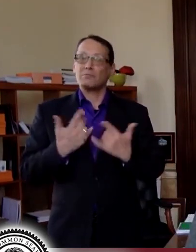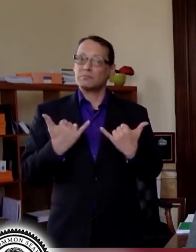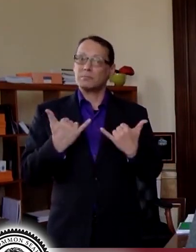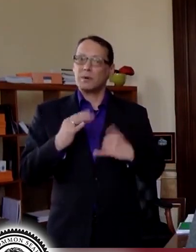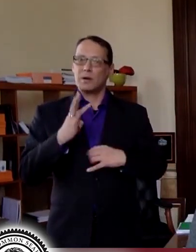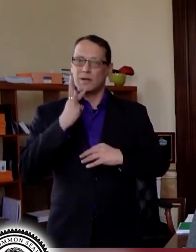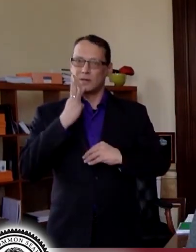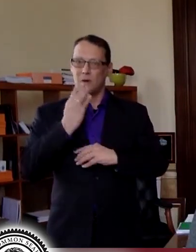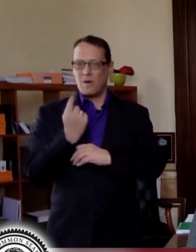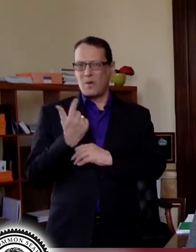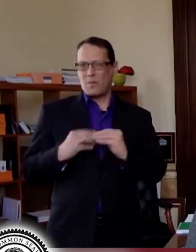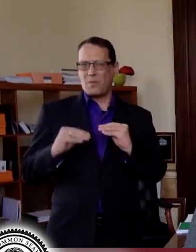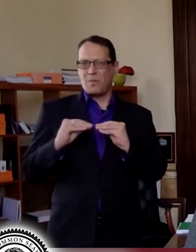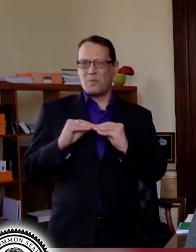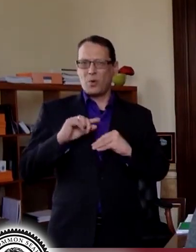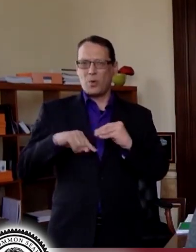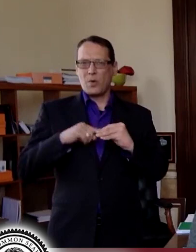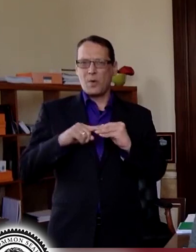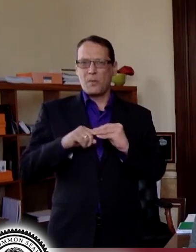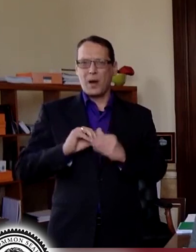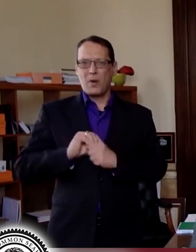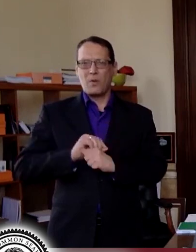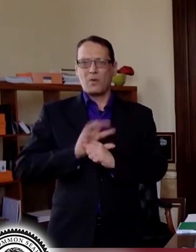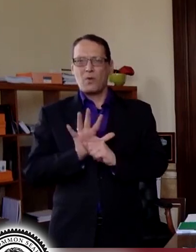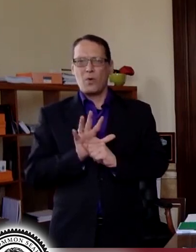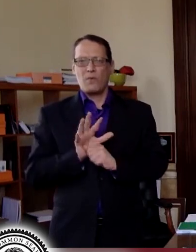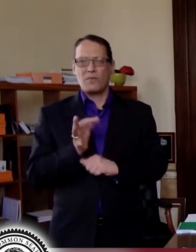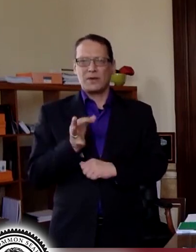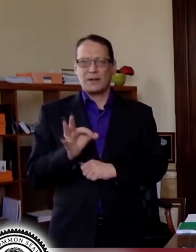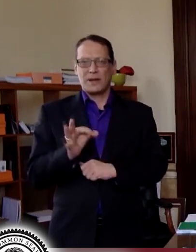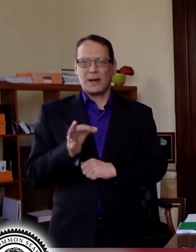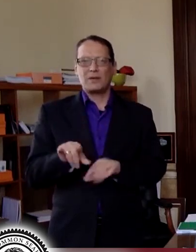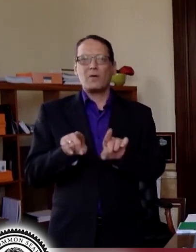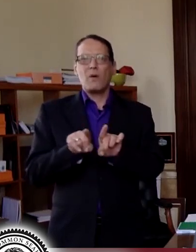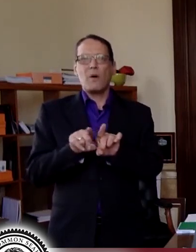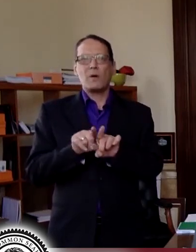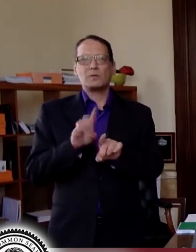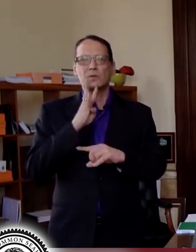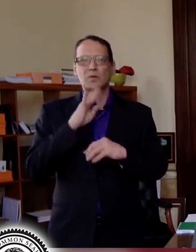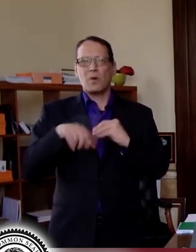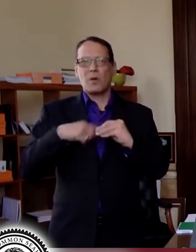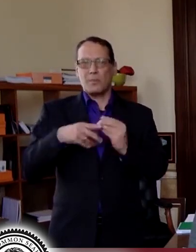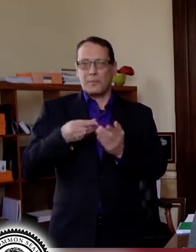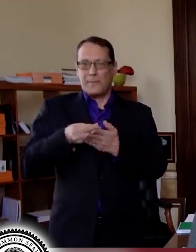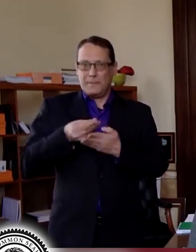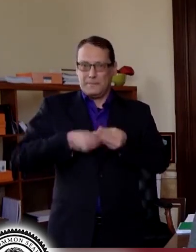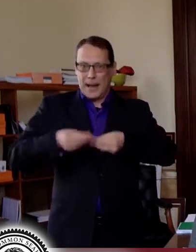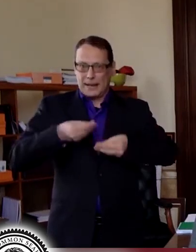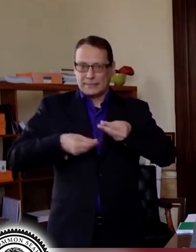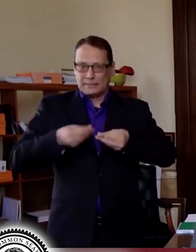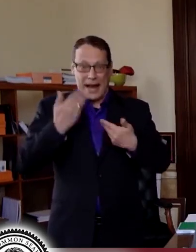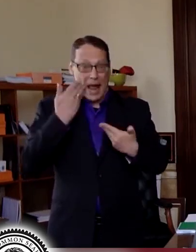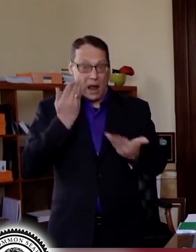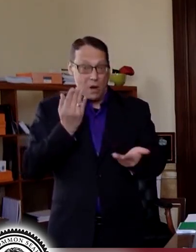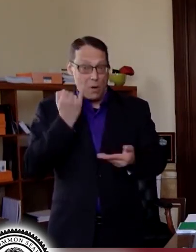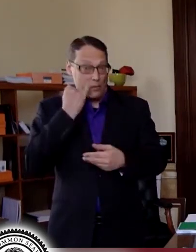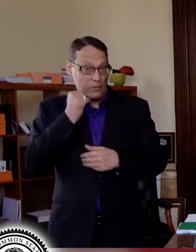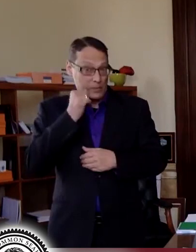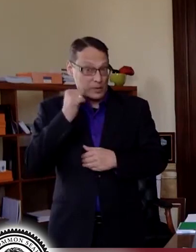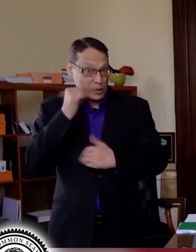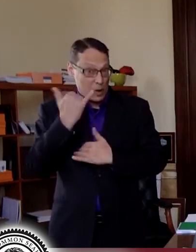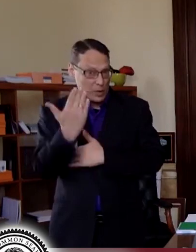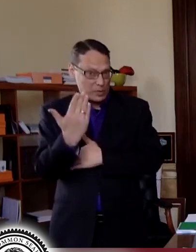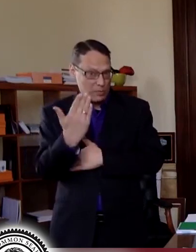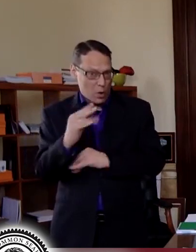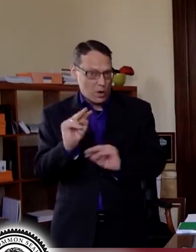little bit more about COVID-19. I also want to touch on the budget today. I don't know if any of you watched the budget hearing this morning, but we'll